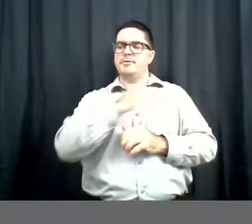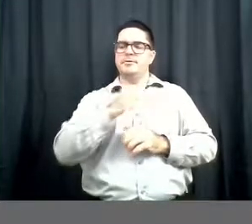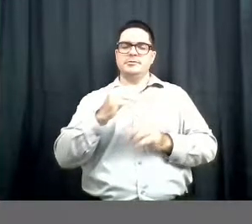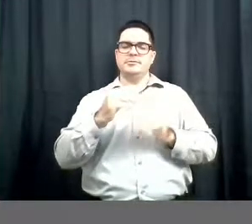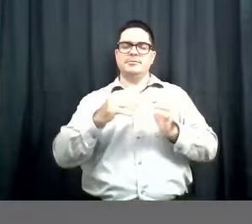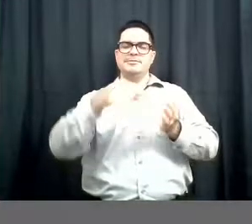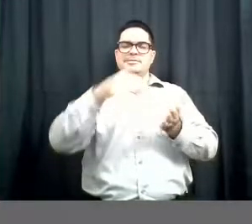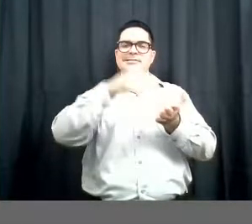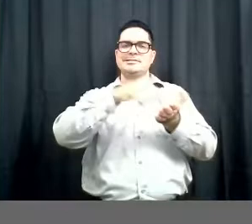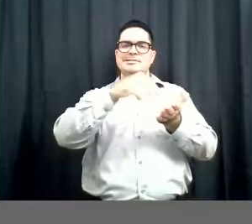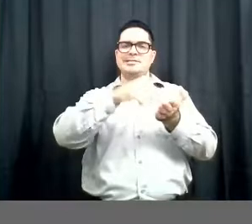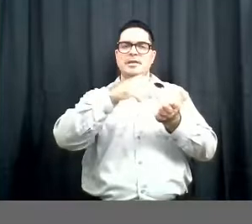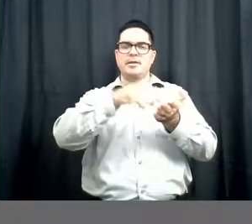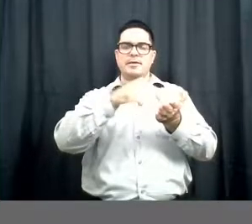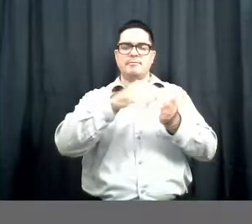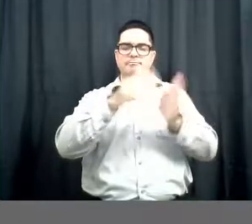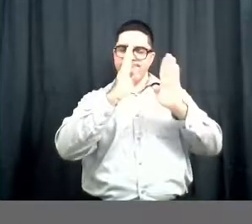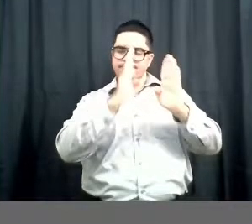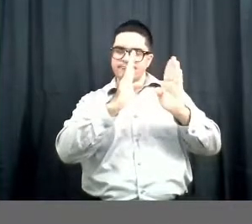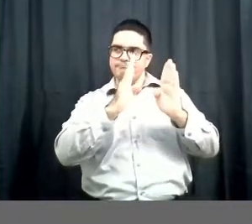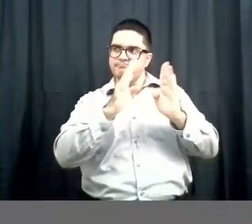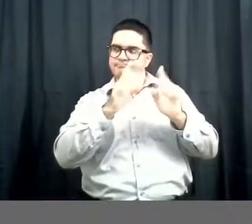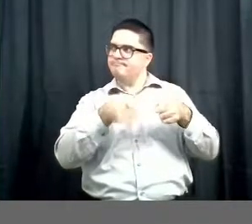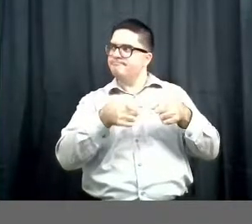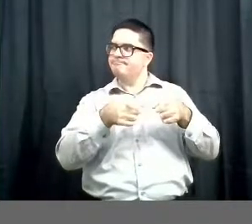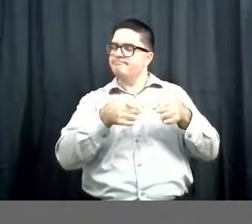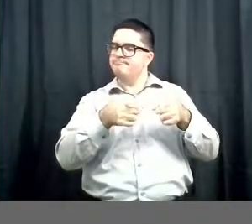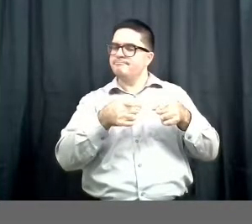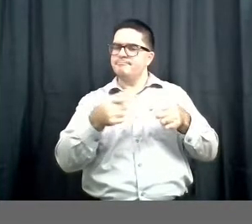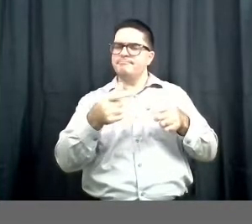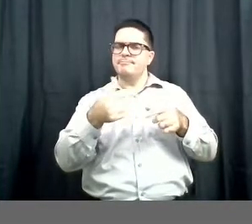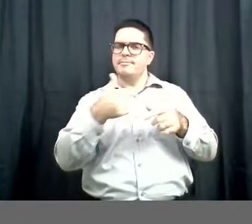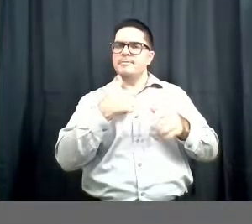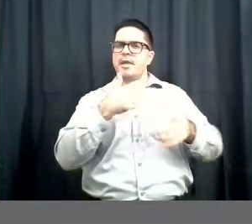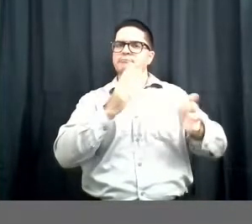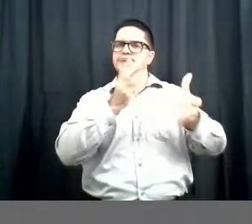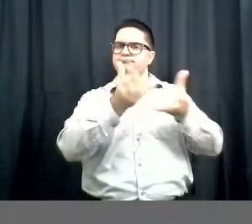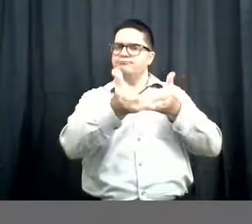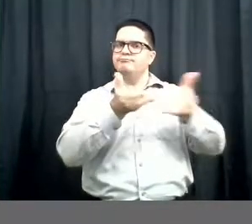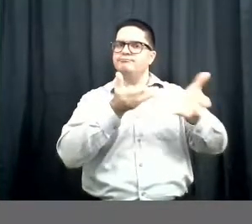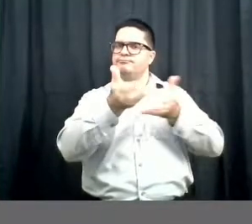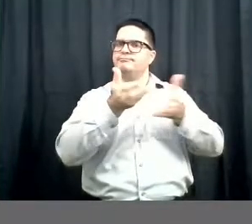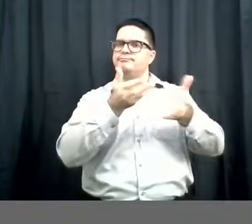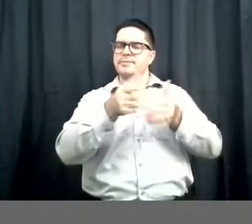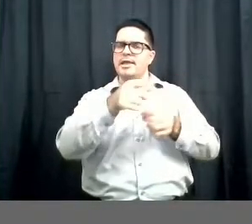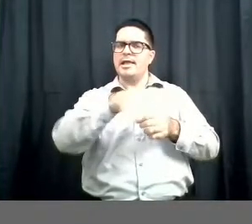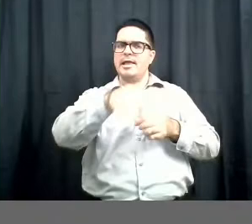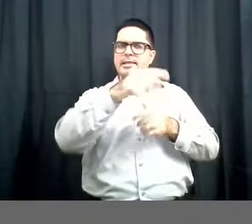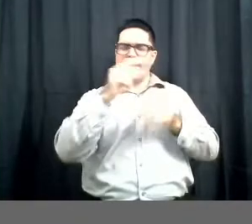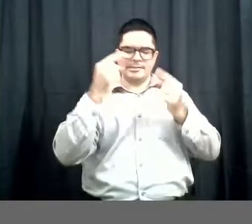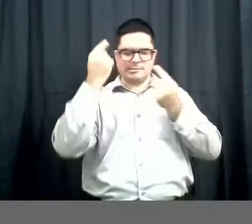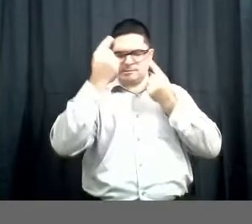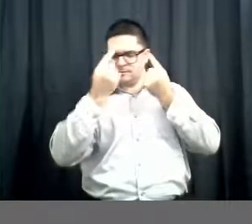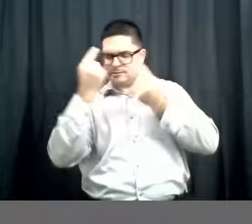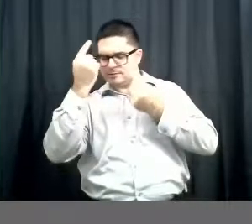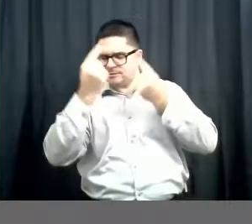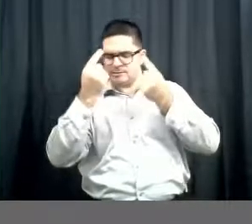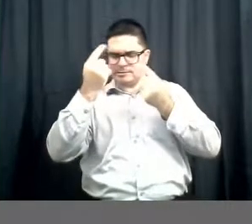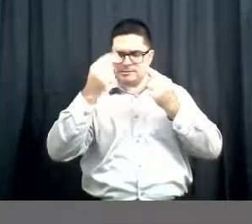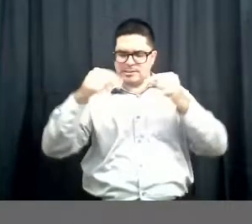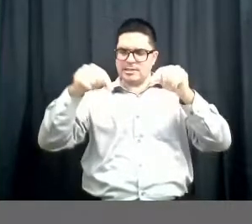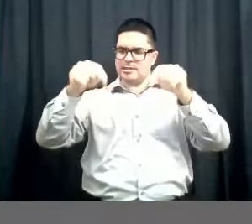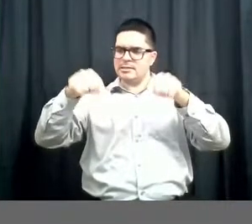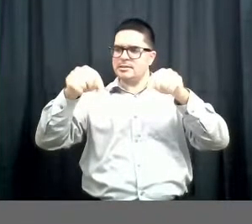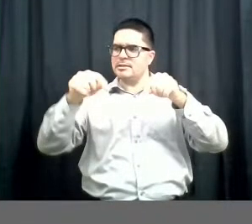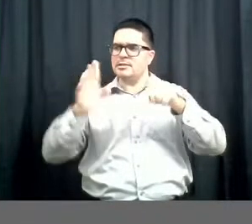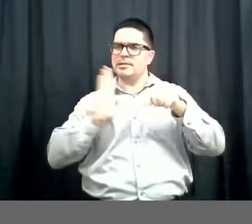country. And because I've heard from them, and I think that they're very concerned that this board, literally, this board in this situation is